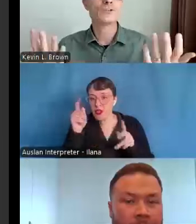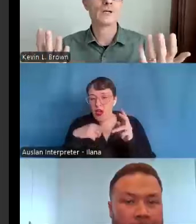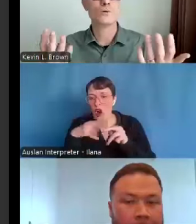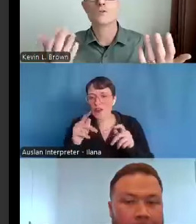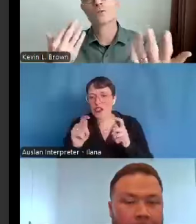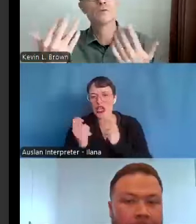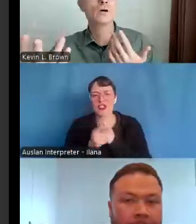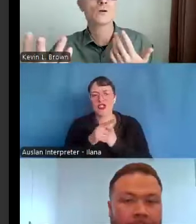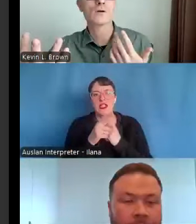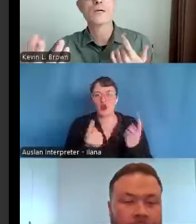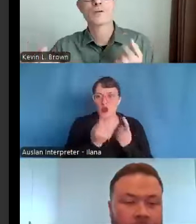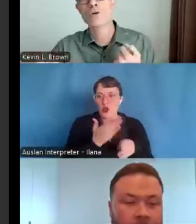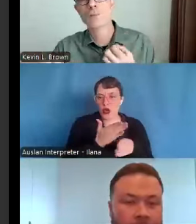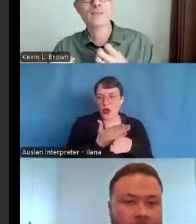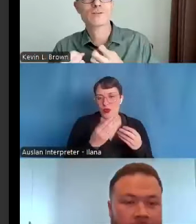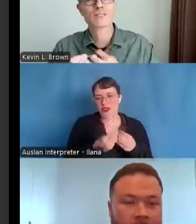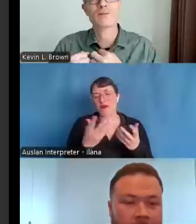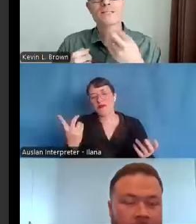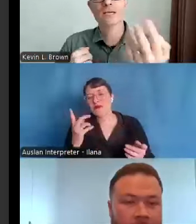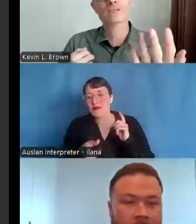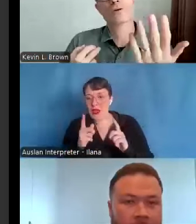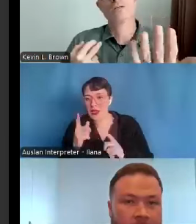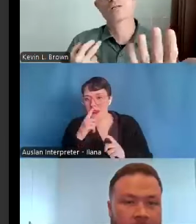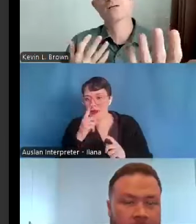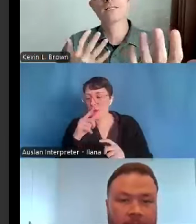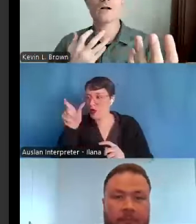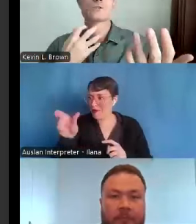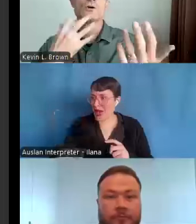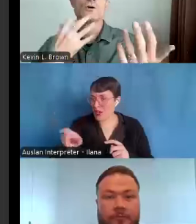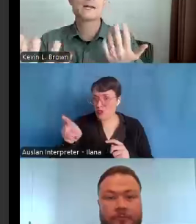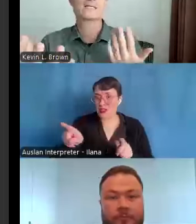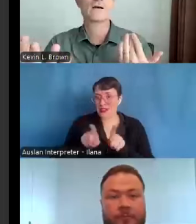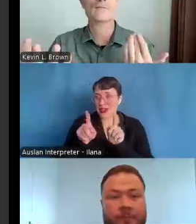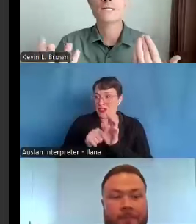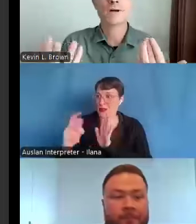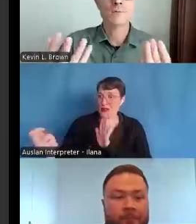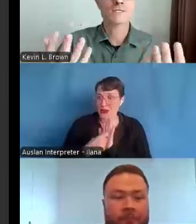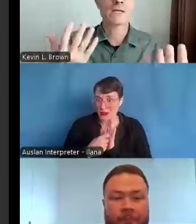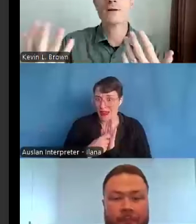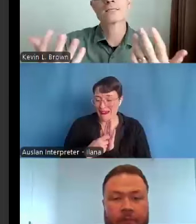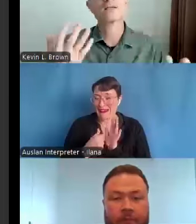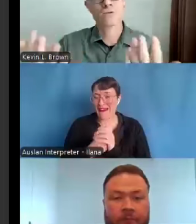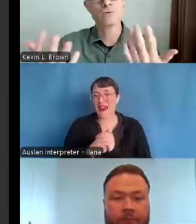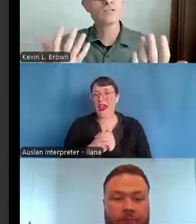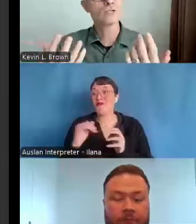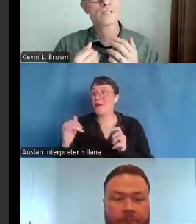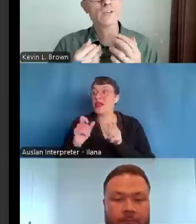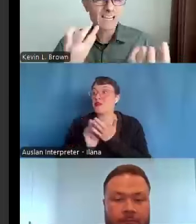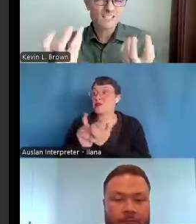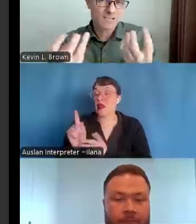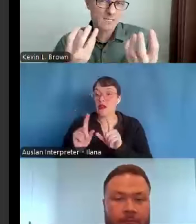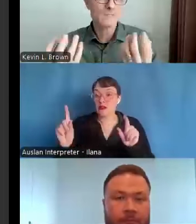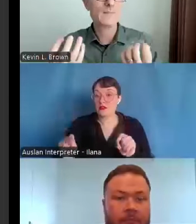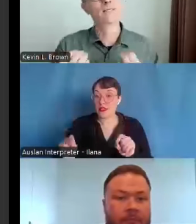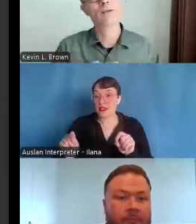have a patron who's also the donor. You might be selling tickets to a concert series and also going back to them a few months later and asking for donations. And so it